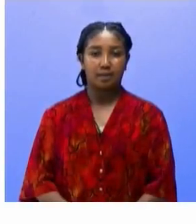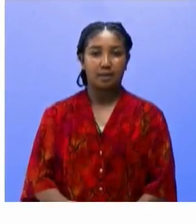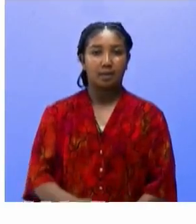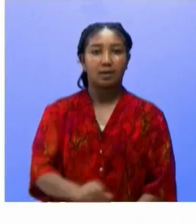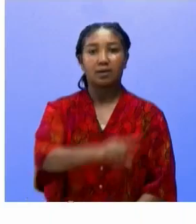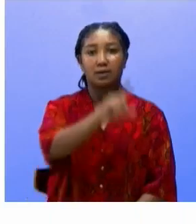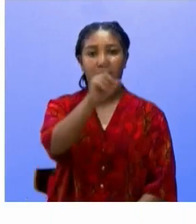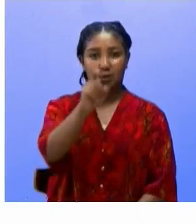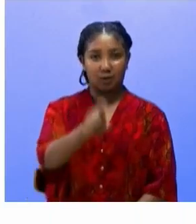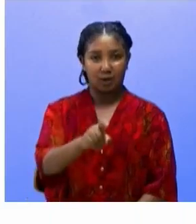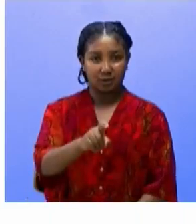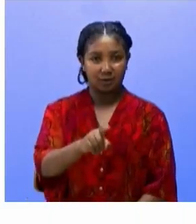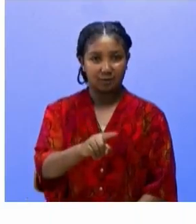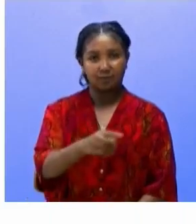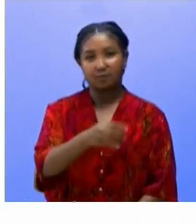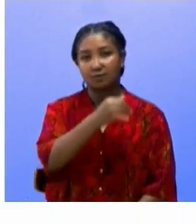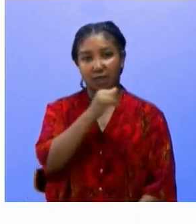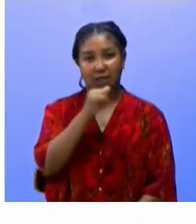Interrogative